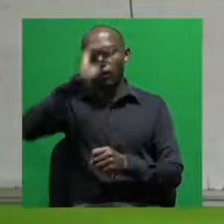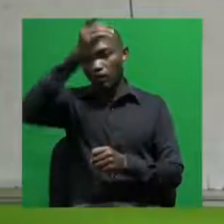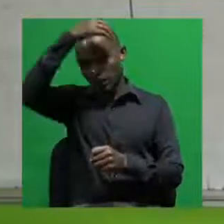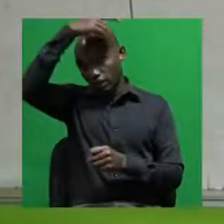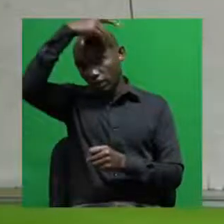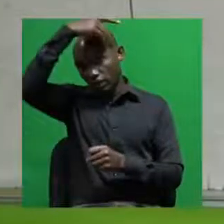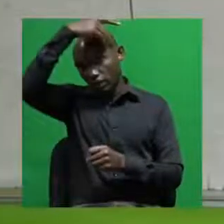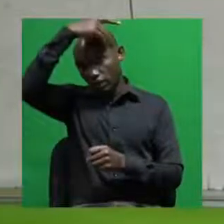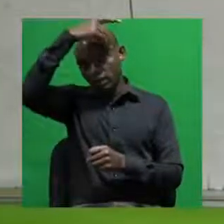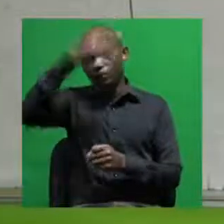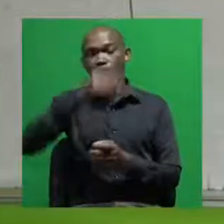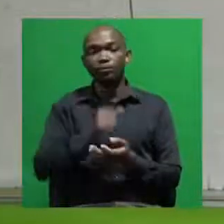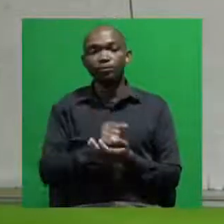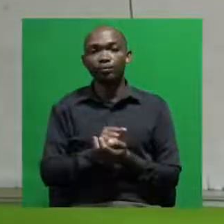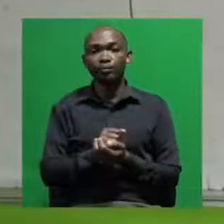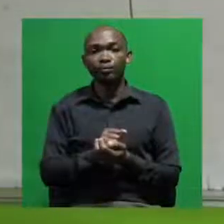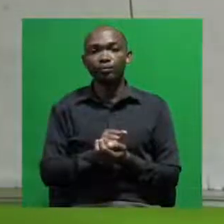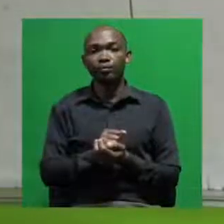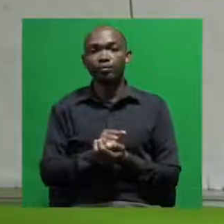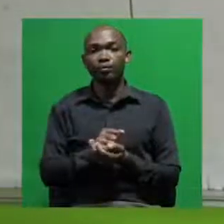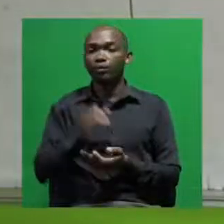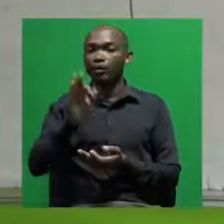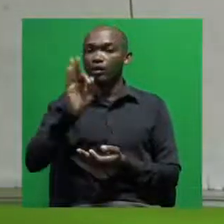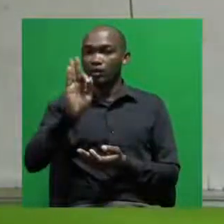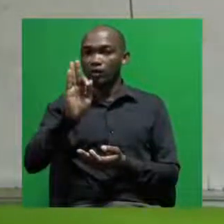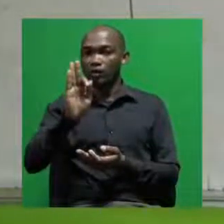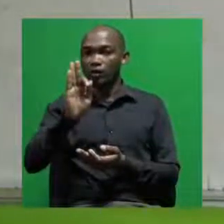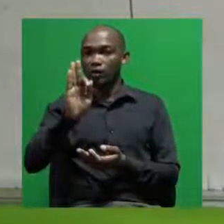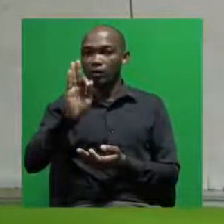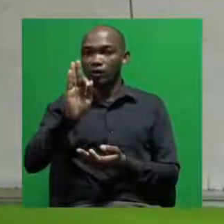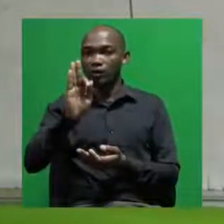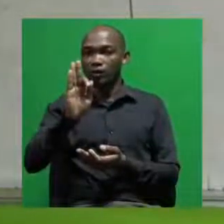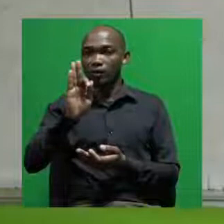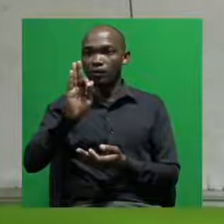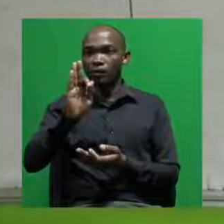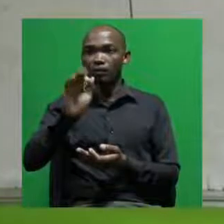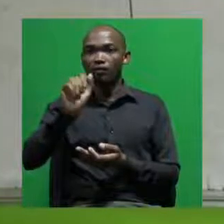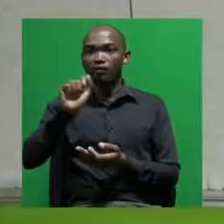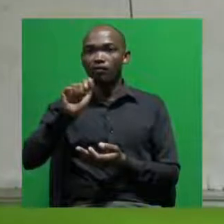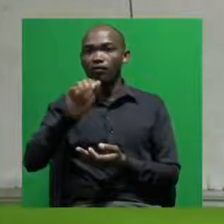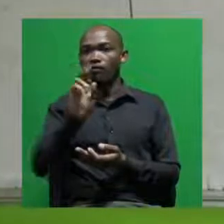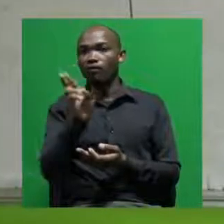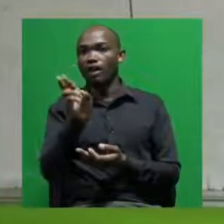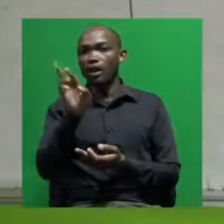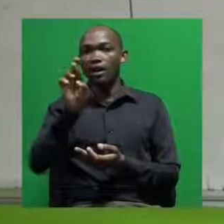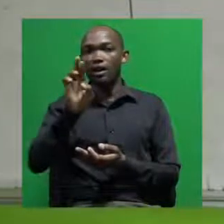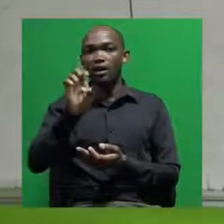Fahrenheit.